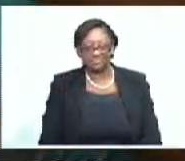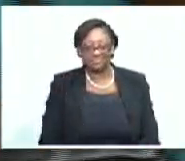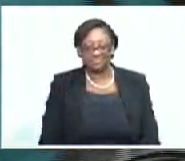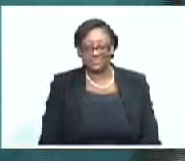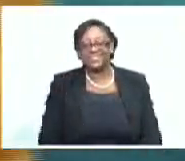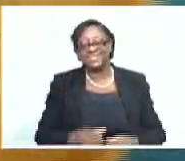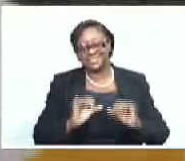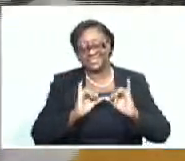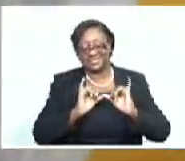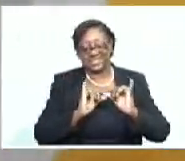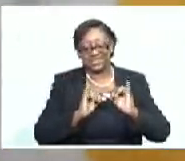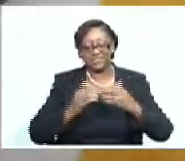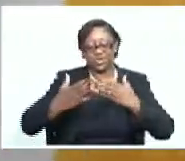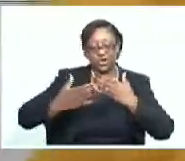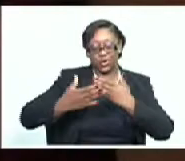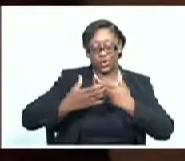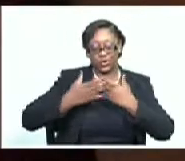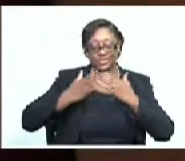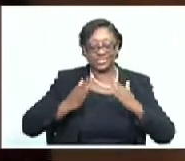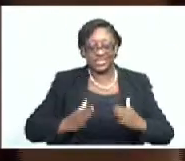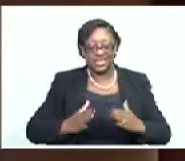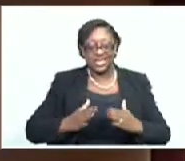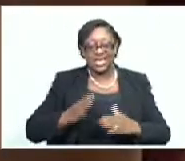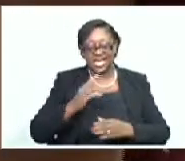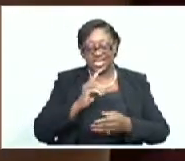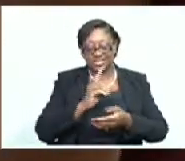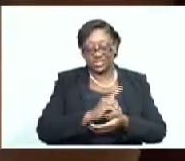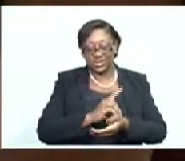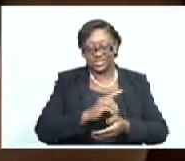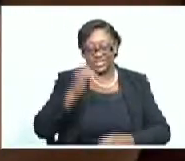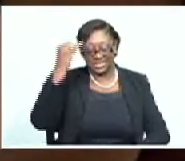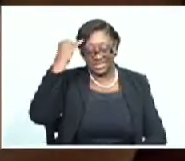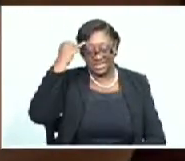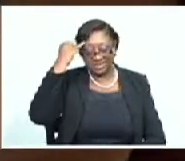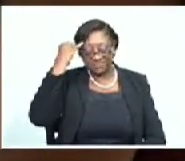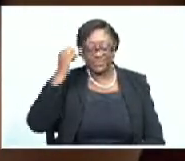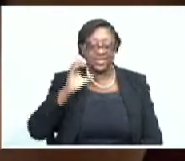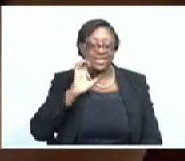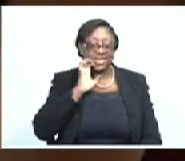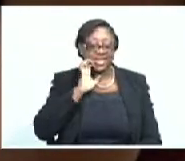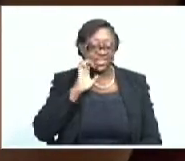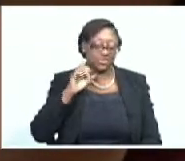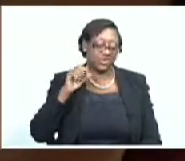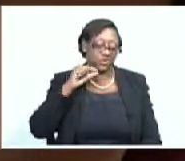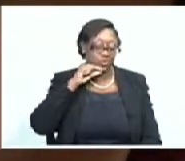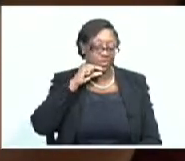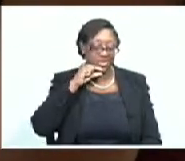Yeah. Stay tuned for Closer on Dr. Ian's social media platforms. Catherine Gomez, ZNS Network News.